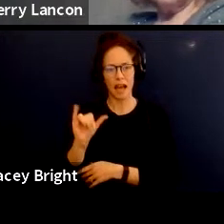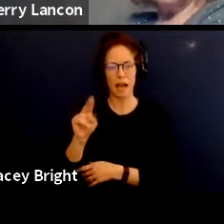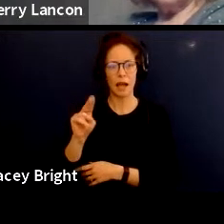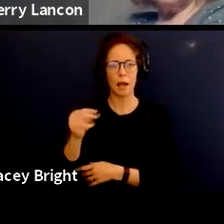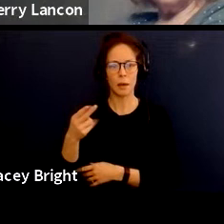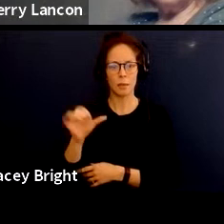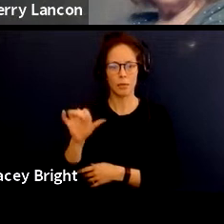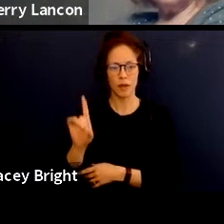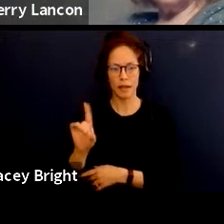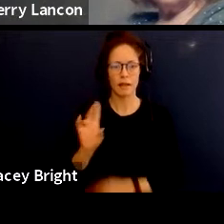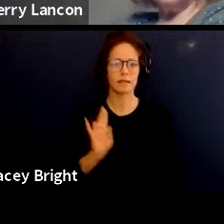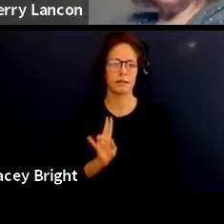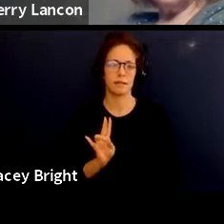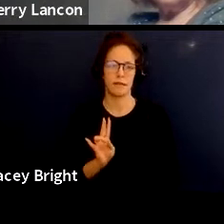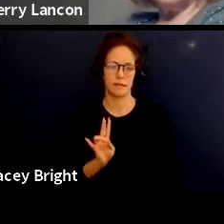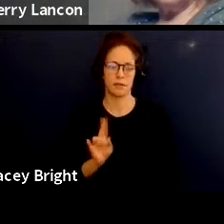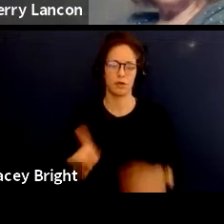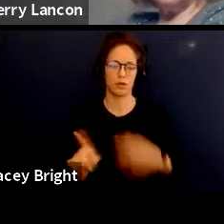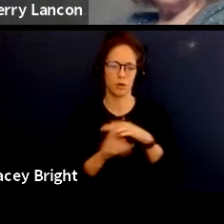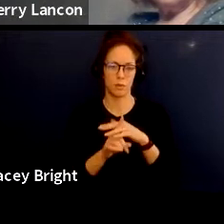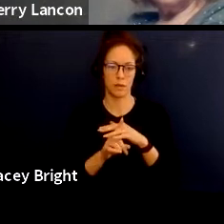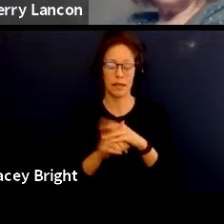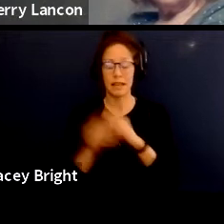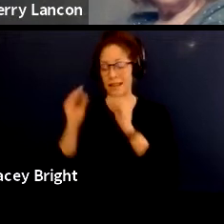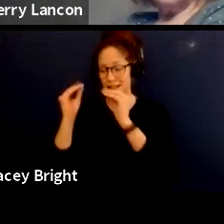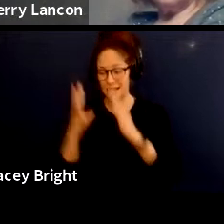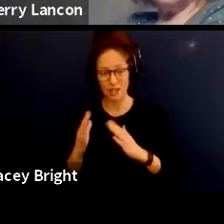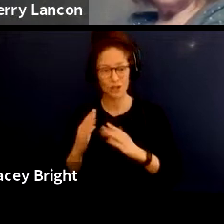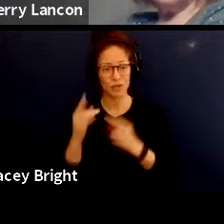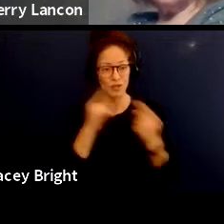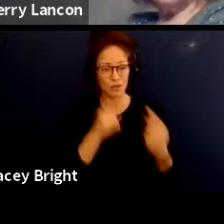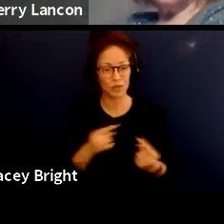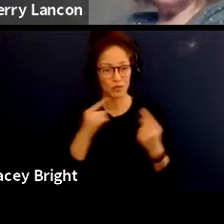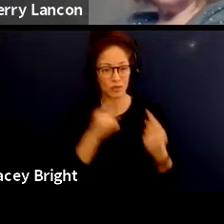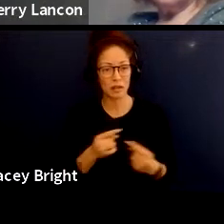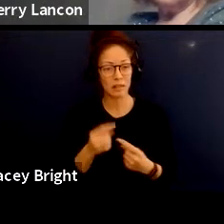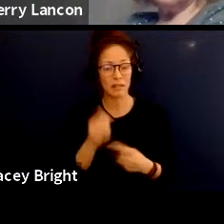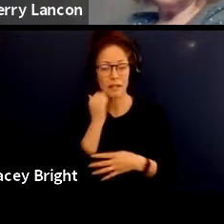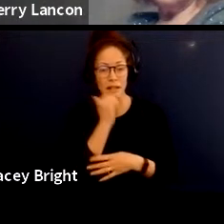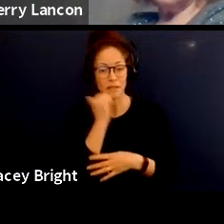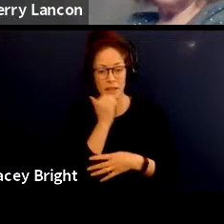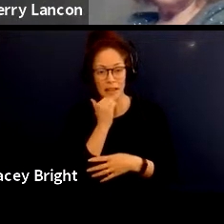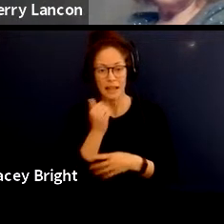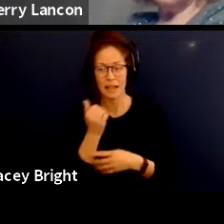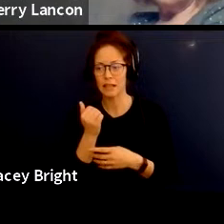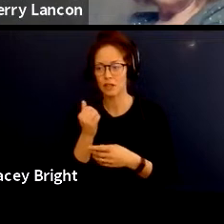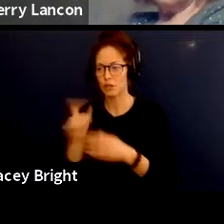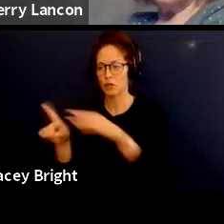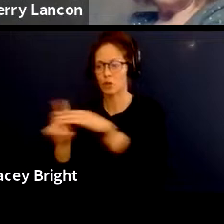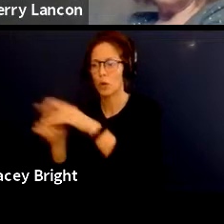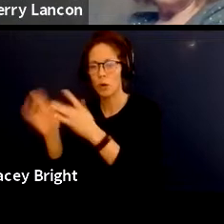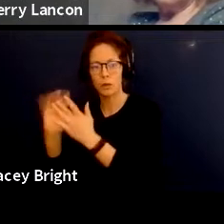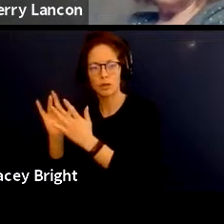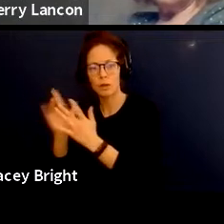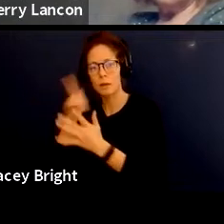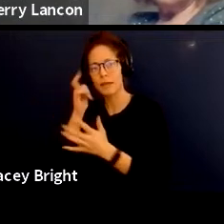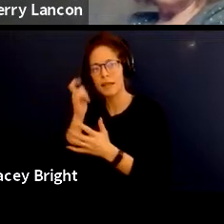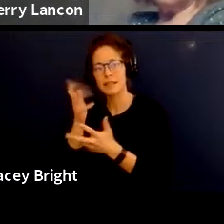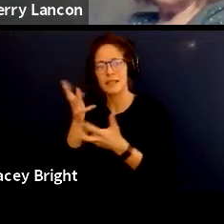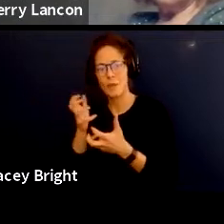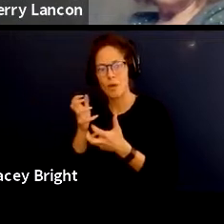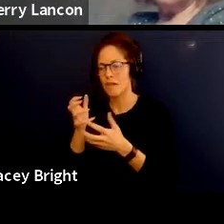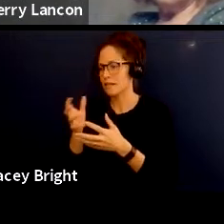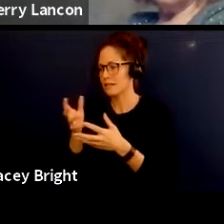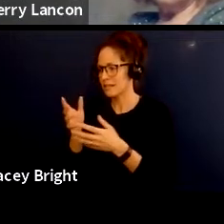We have teachers that are struggling every day to get to their Zooms with their kids because they want to have as much time with their distance